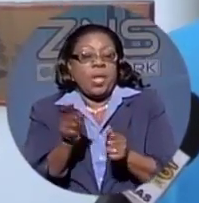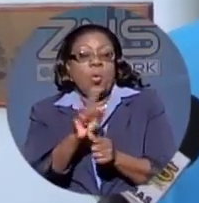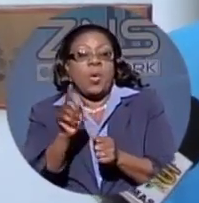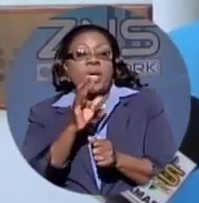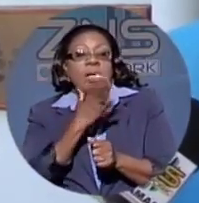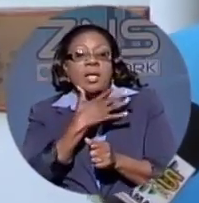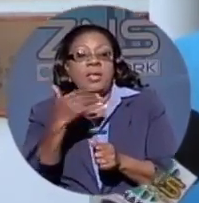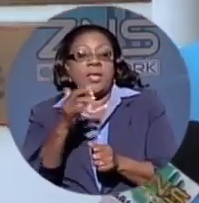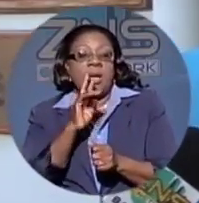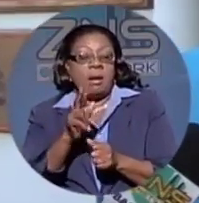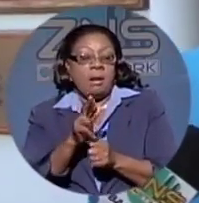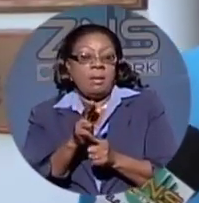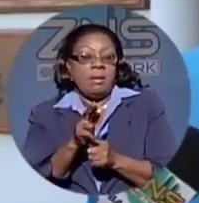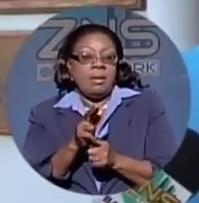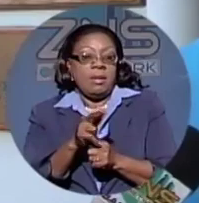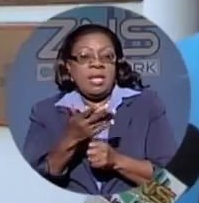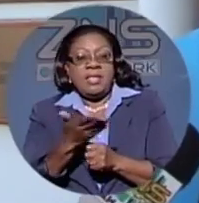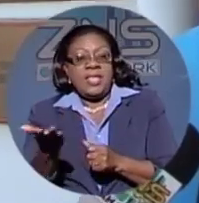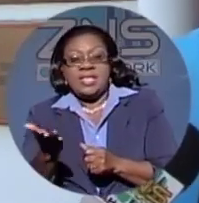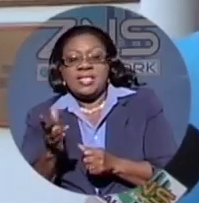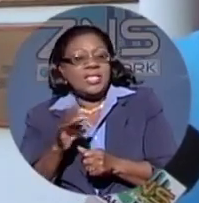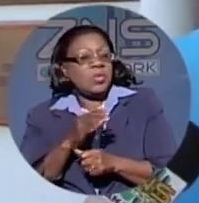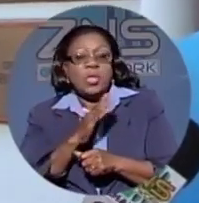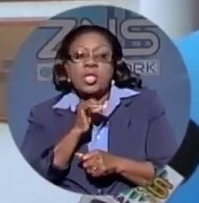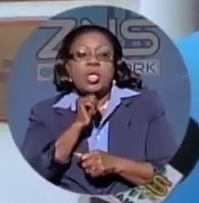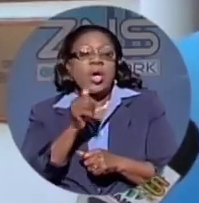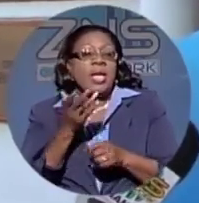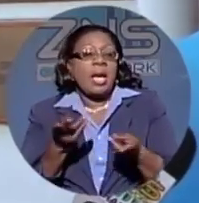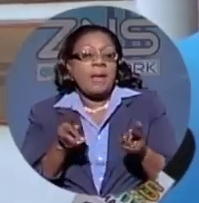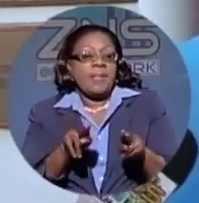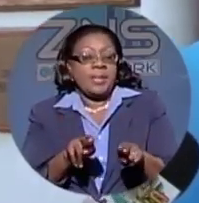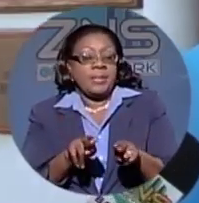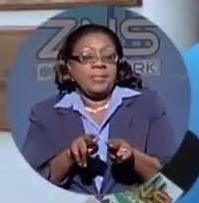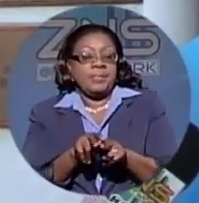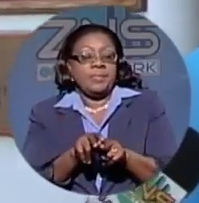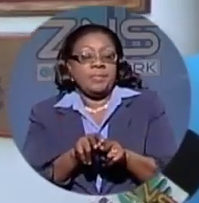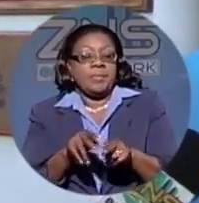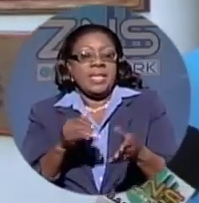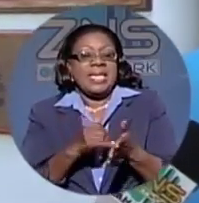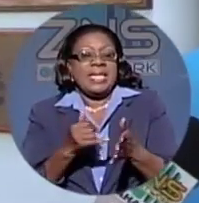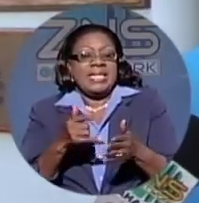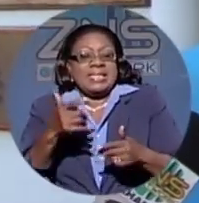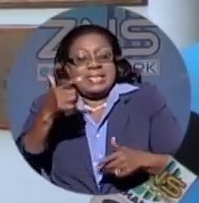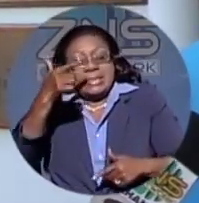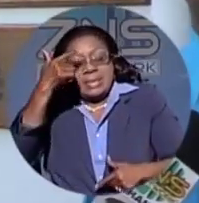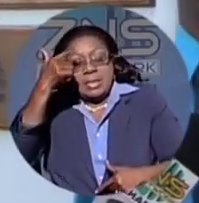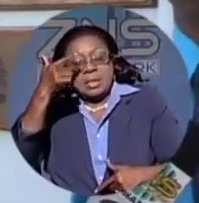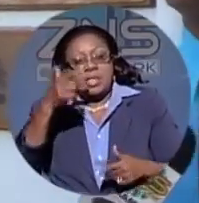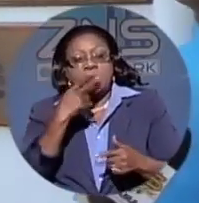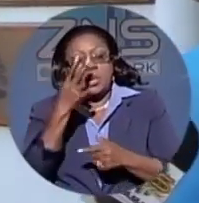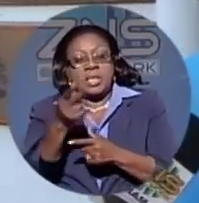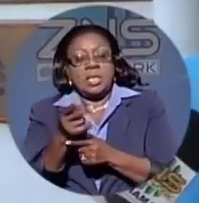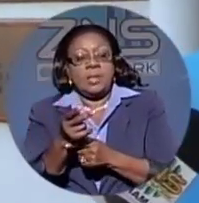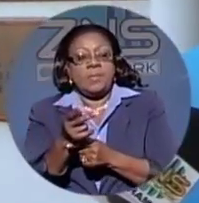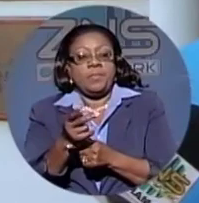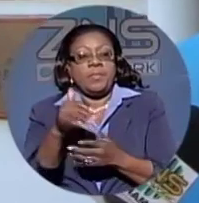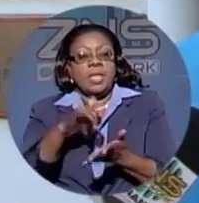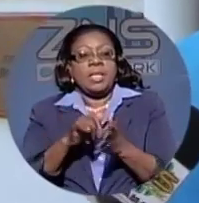are. And, you know, things like this wouldn't happen. But, you know, it is sick to